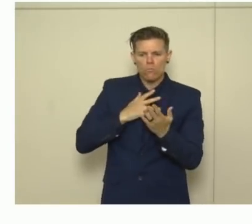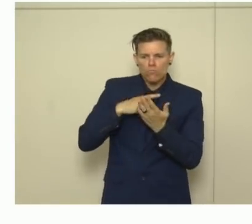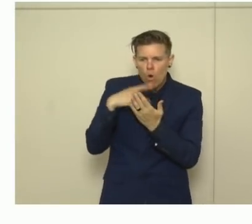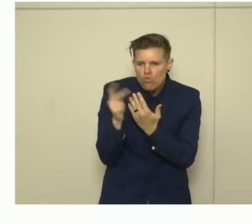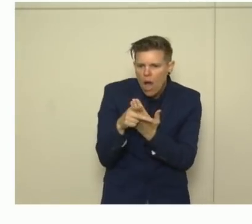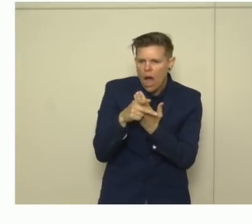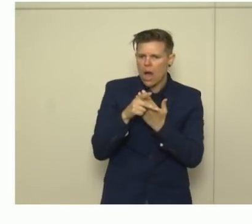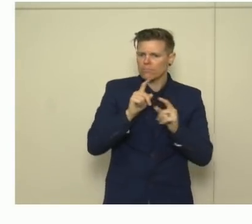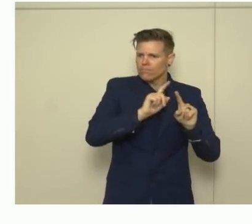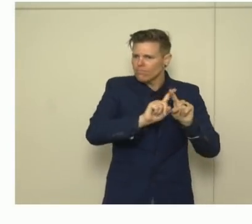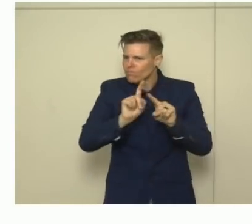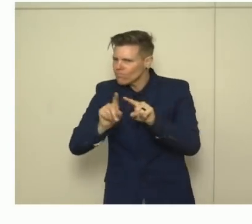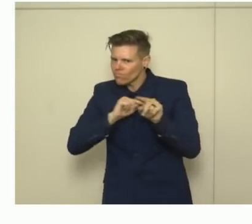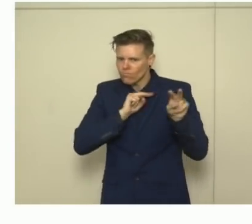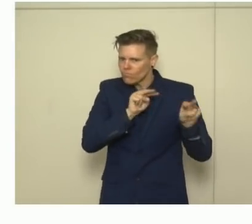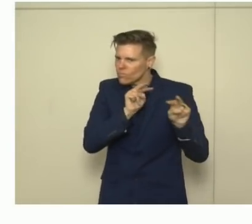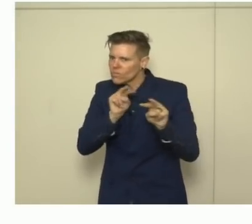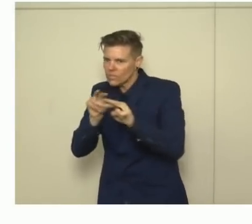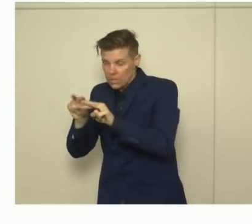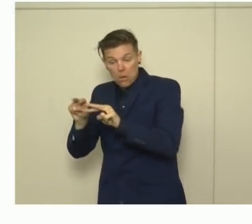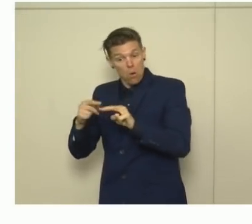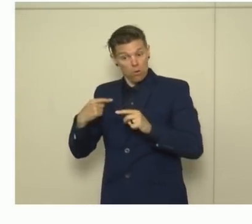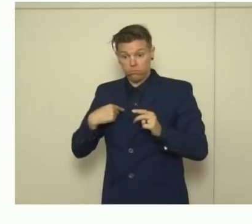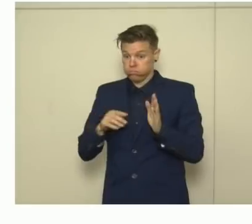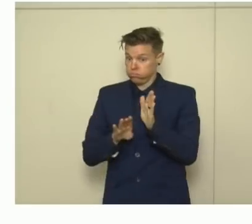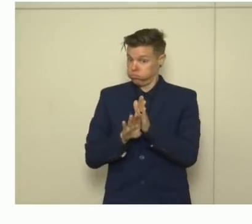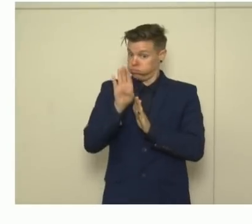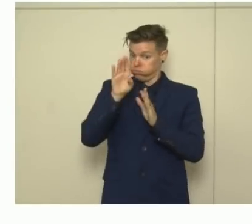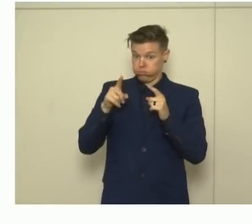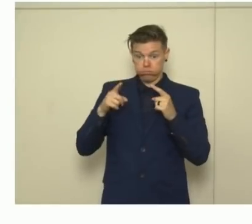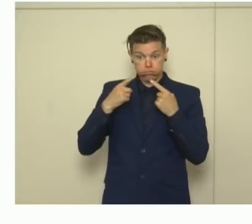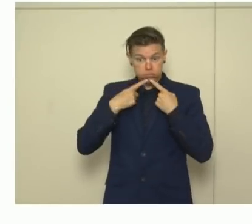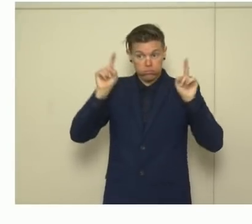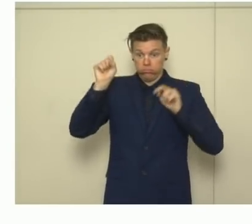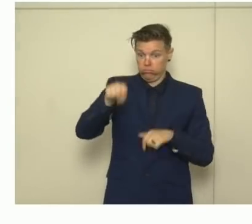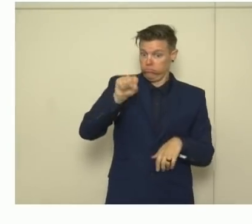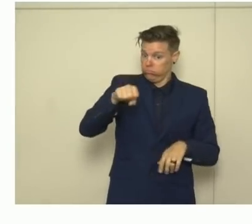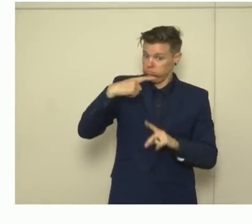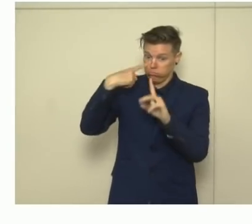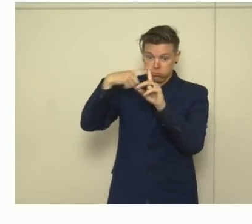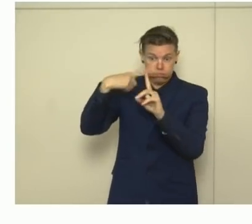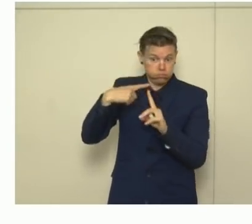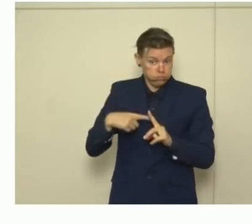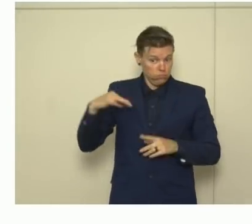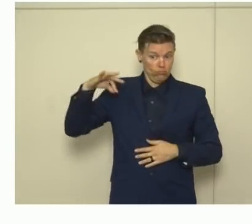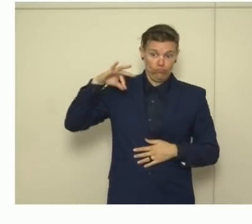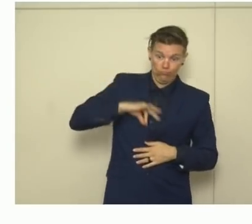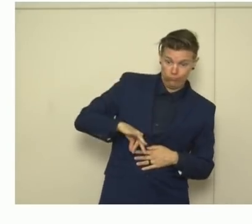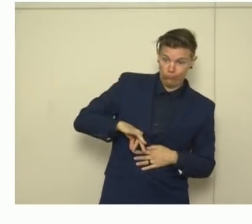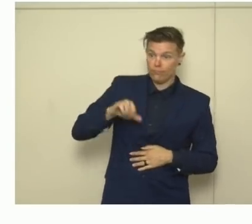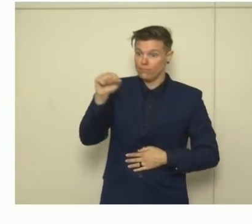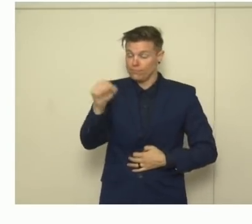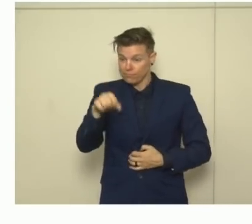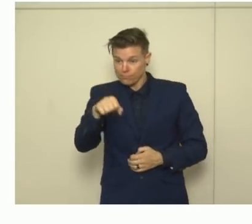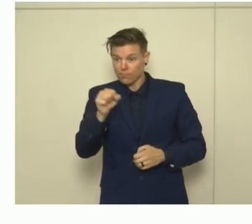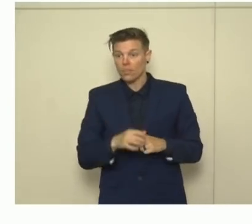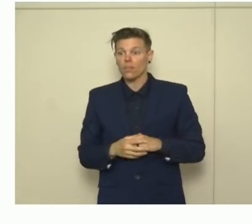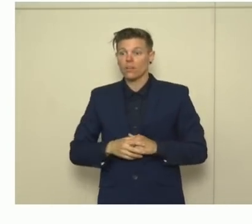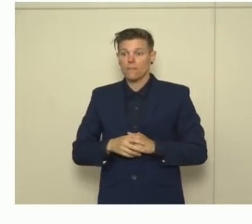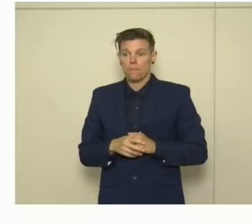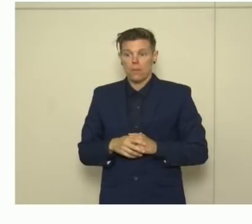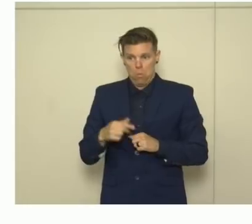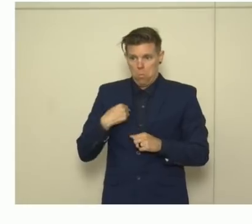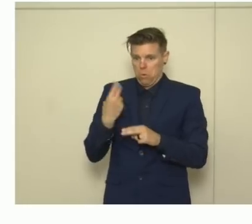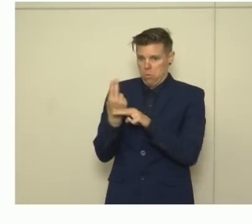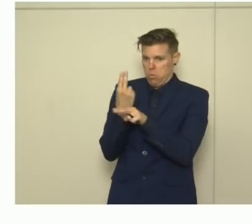been really successful, and we're also using it. We're also proposing to use it. We don't have all the details yet, but to use something similar in the schools